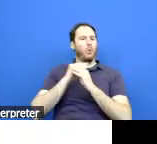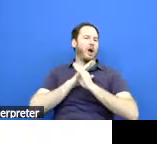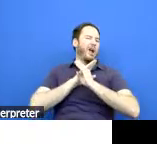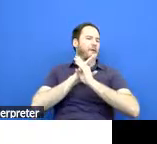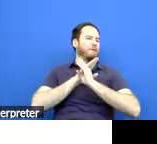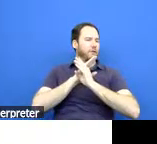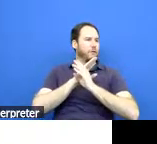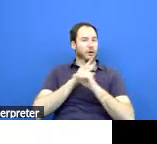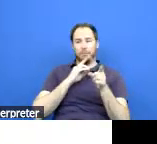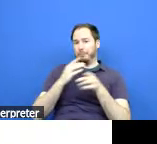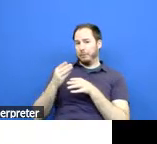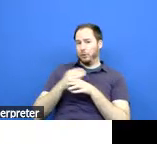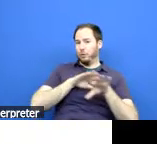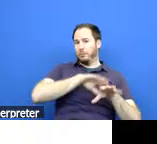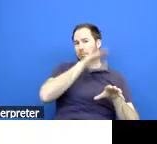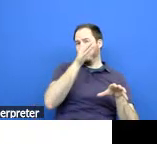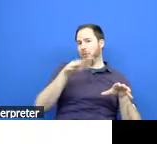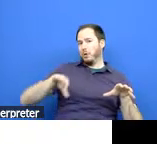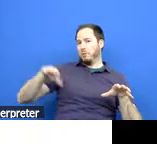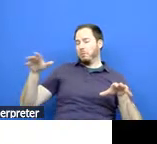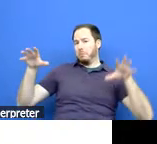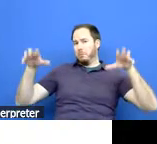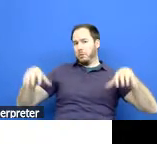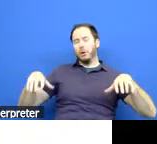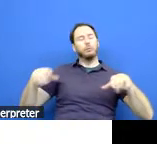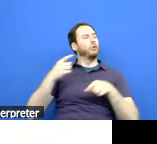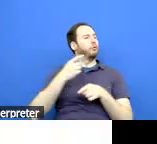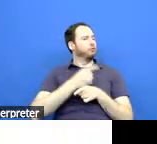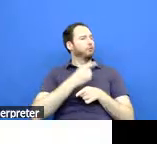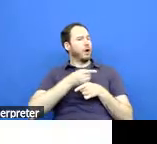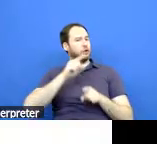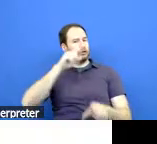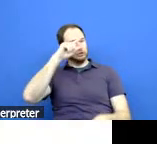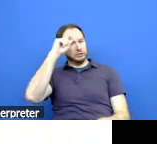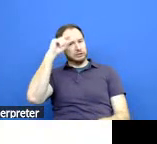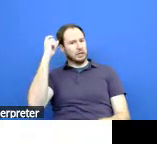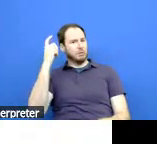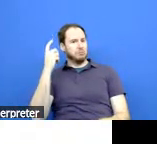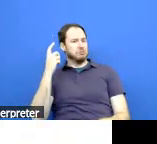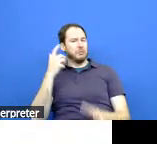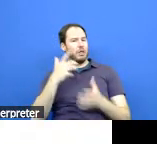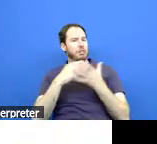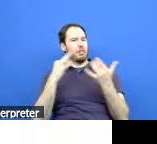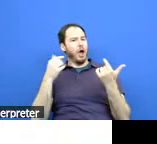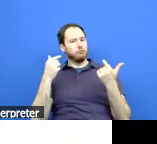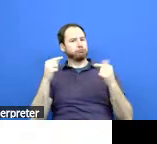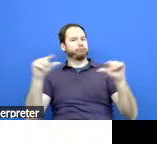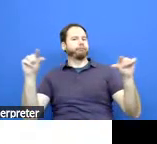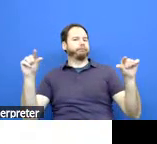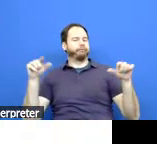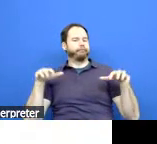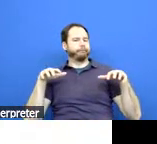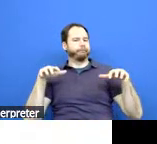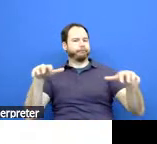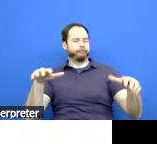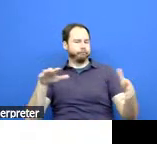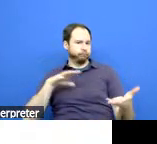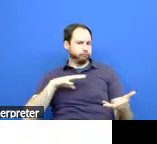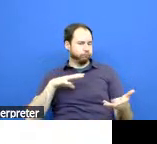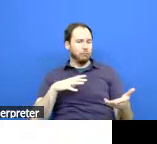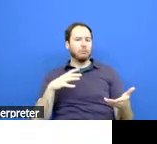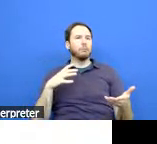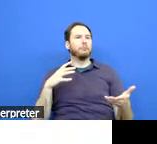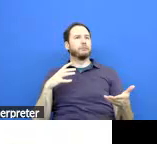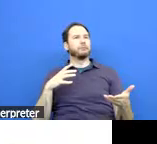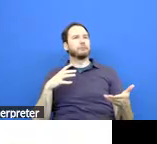the saying tree. between the two berms? Yeah, because while during the summer months, there's a lot of woods in our backyard, so to speak. There